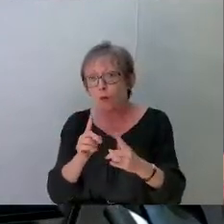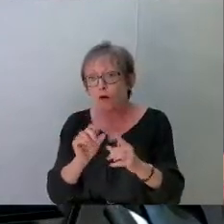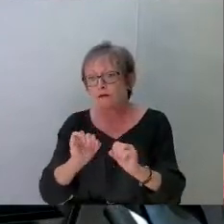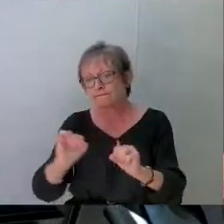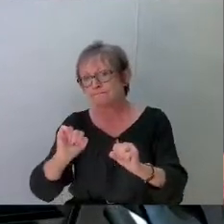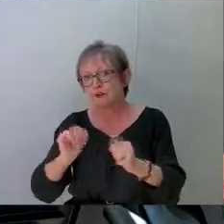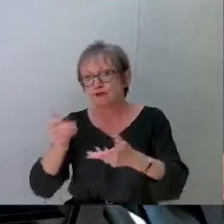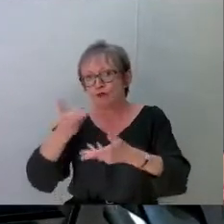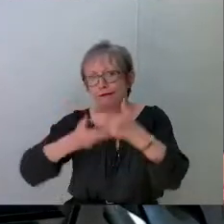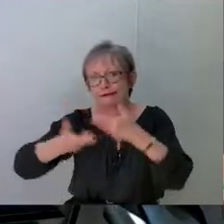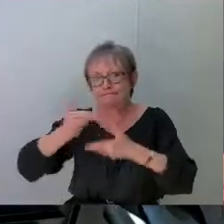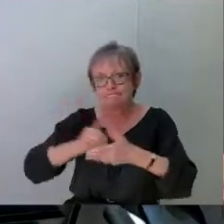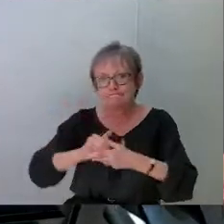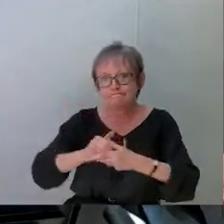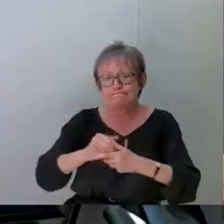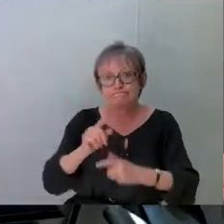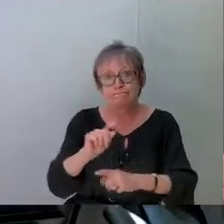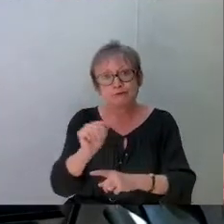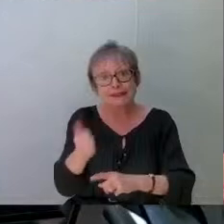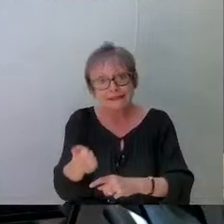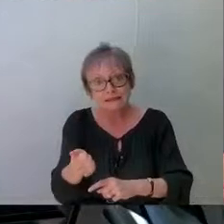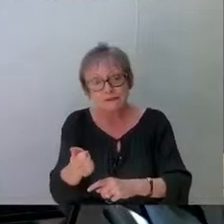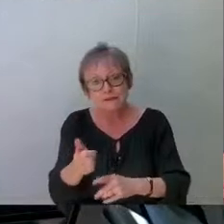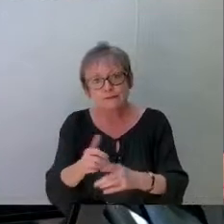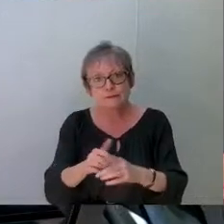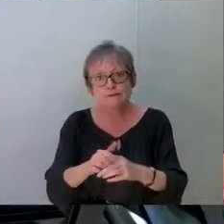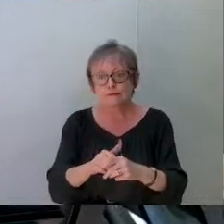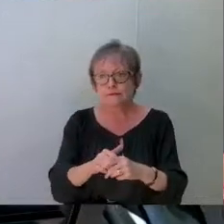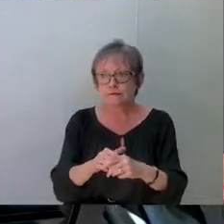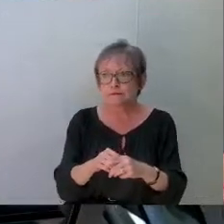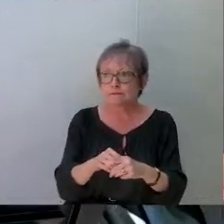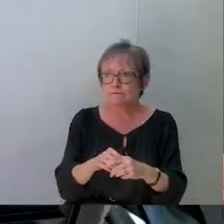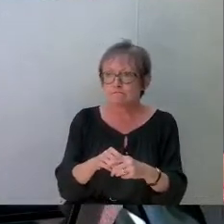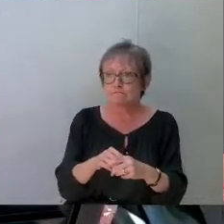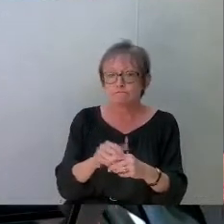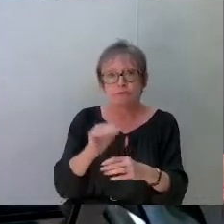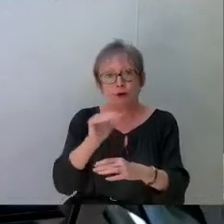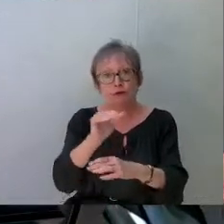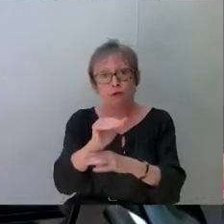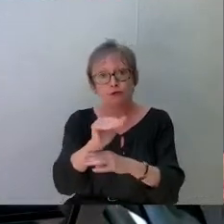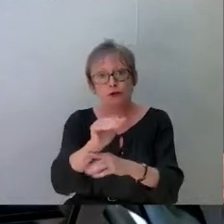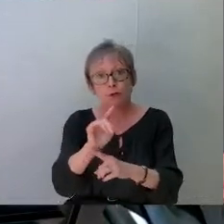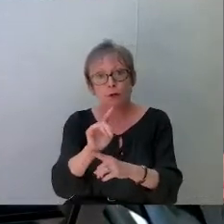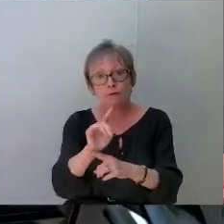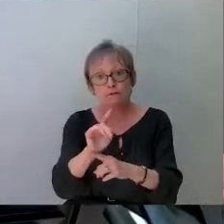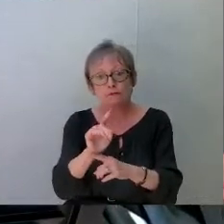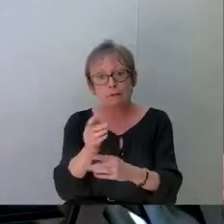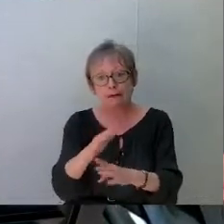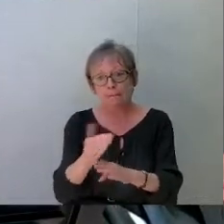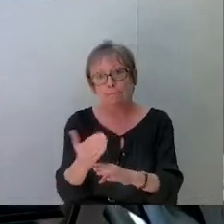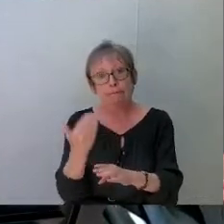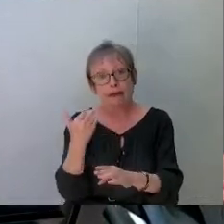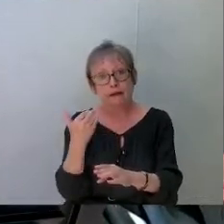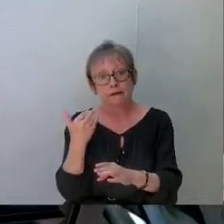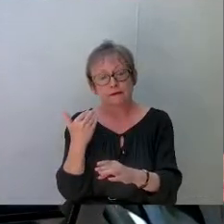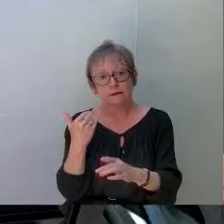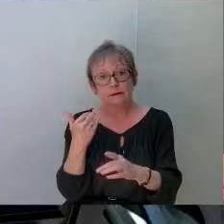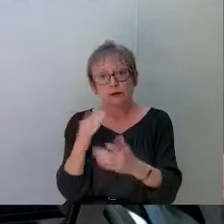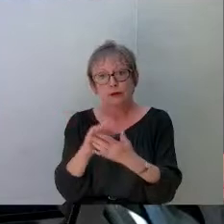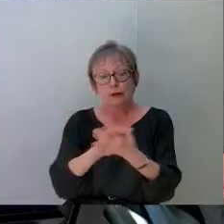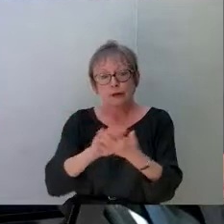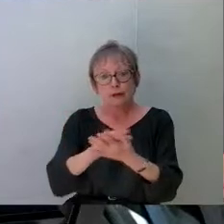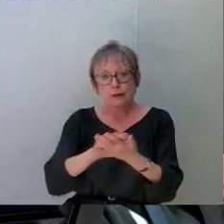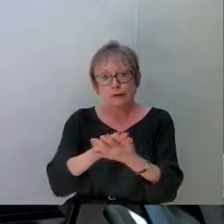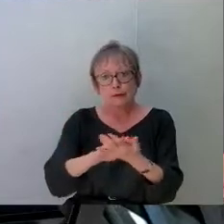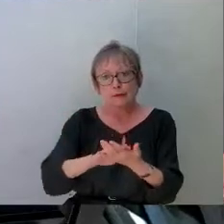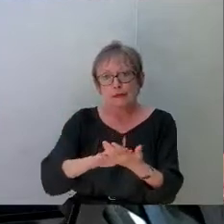your stories and where you're going next and in the future and what you've done at the garden party